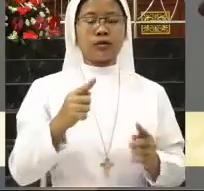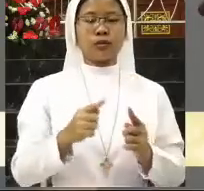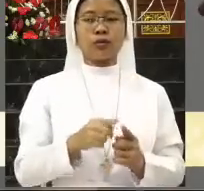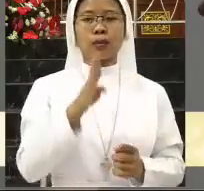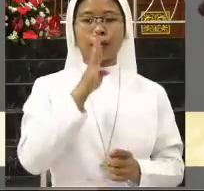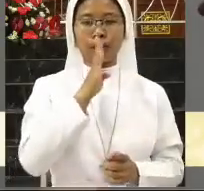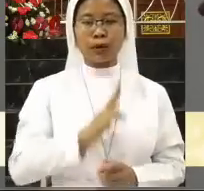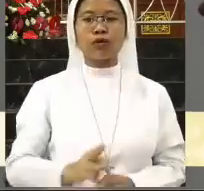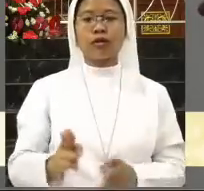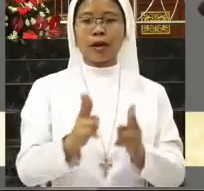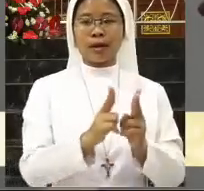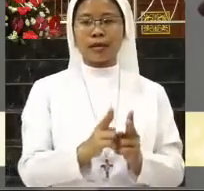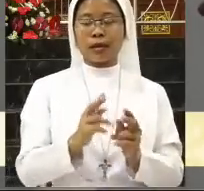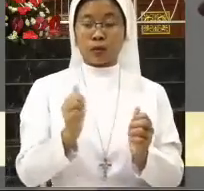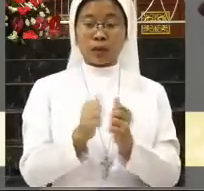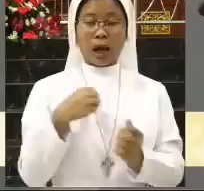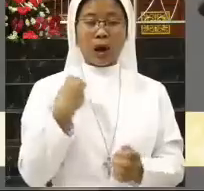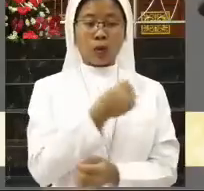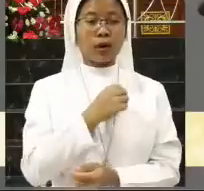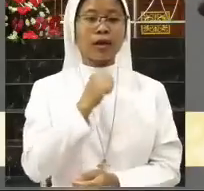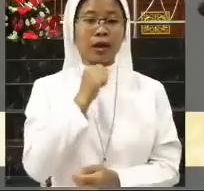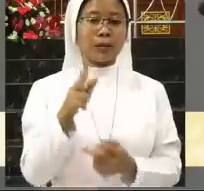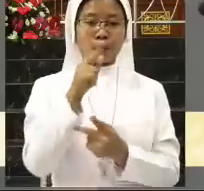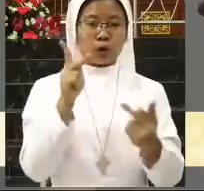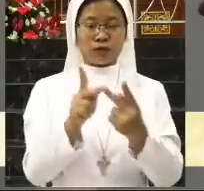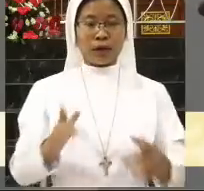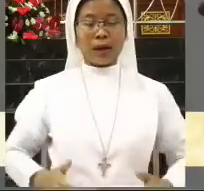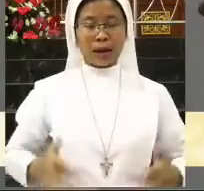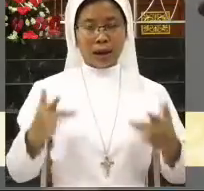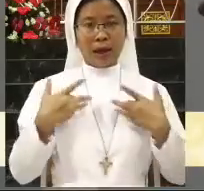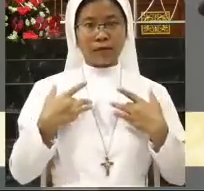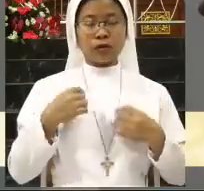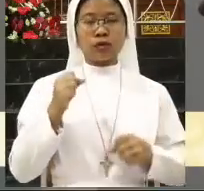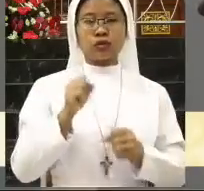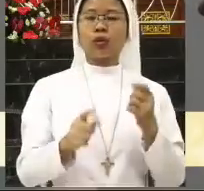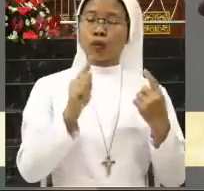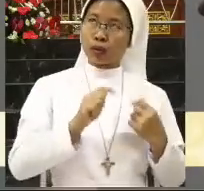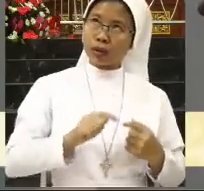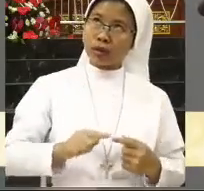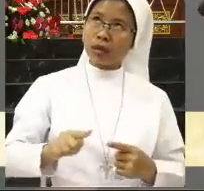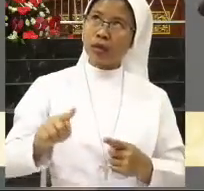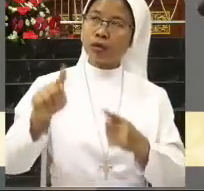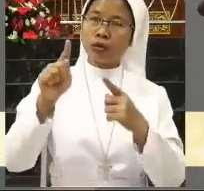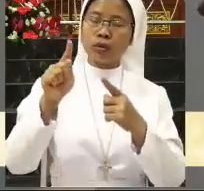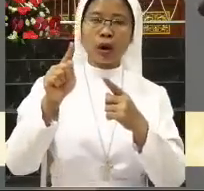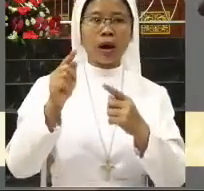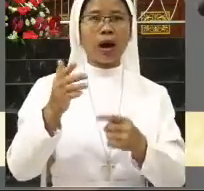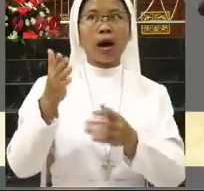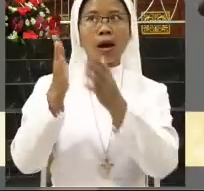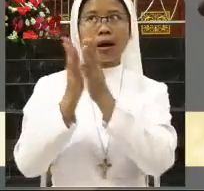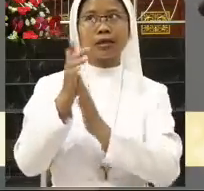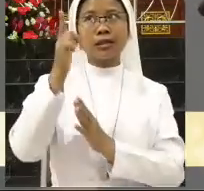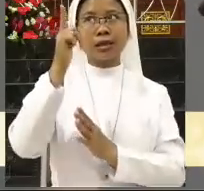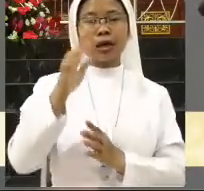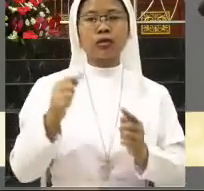imperfect life toward perfection yet to be attained and to which we are destined